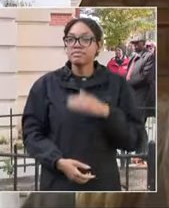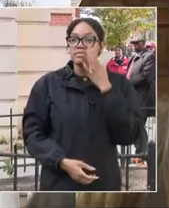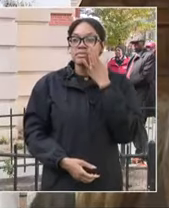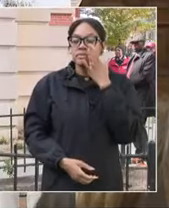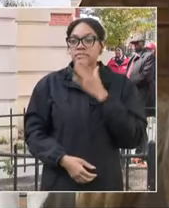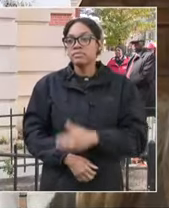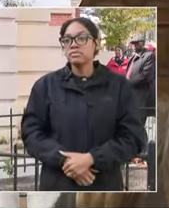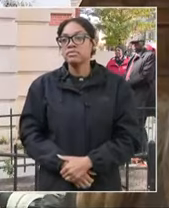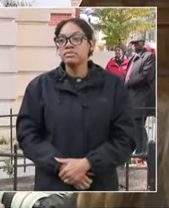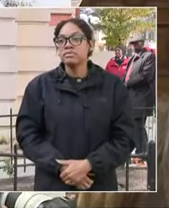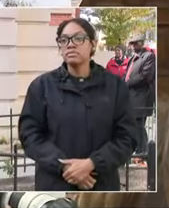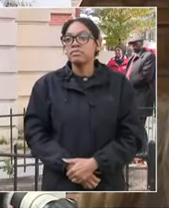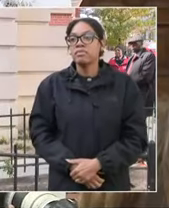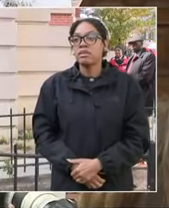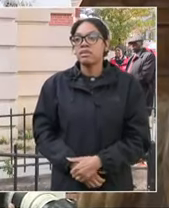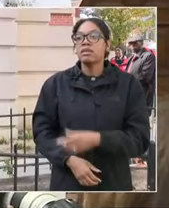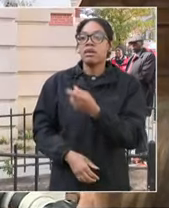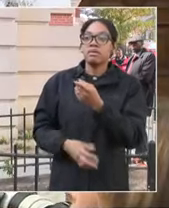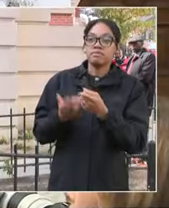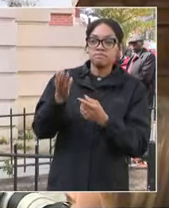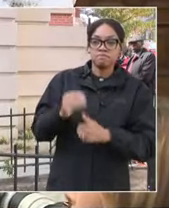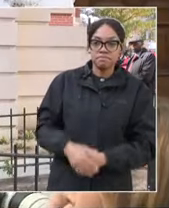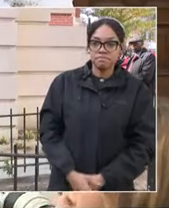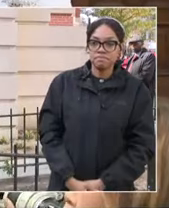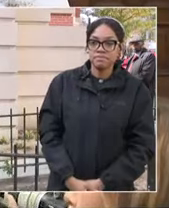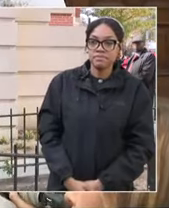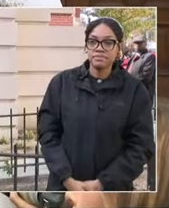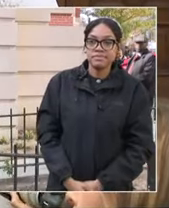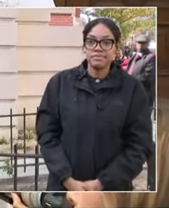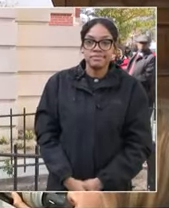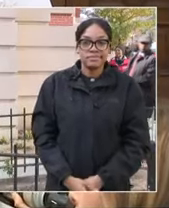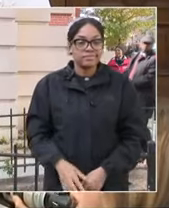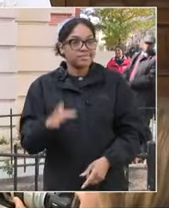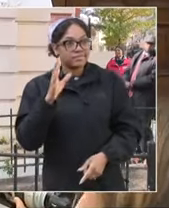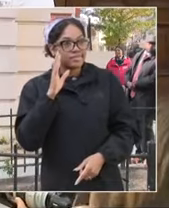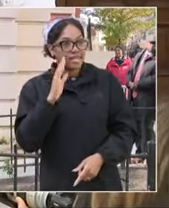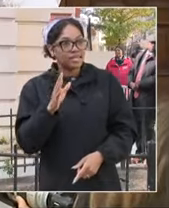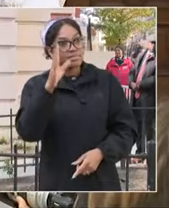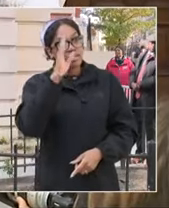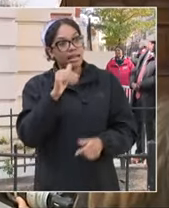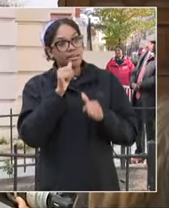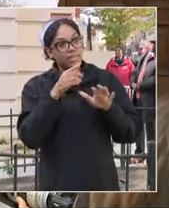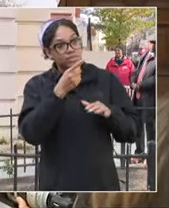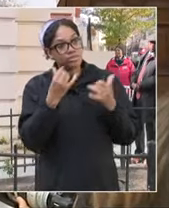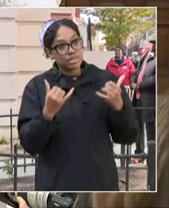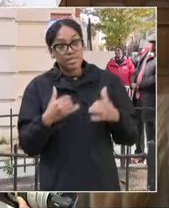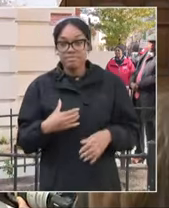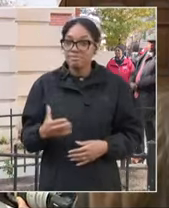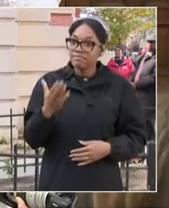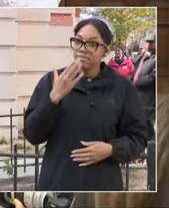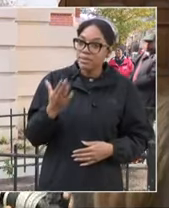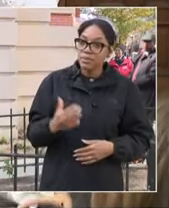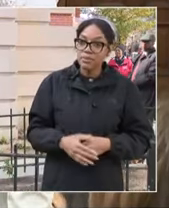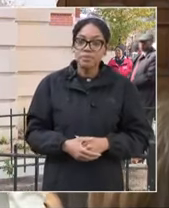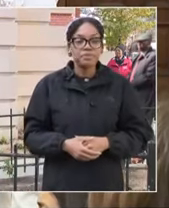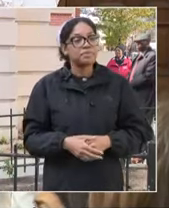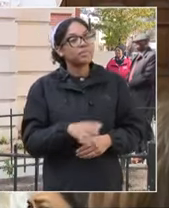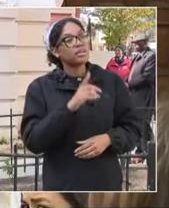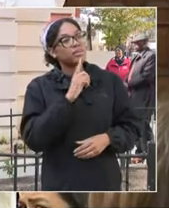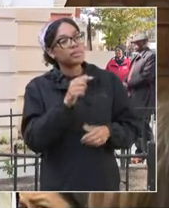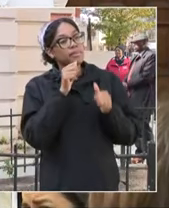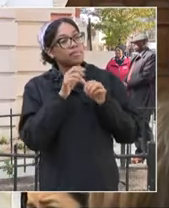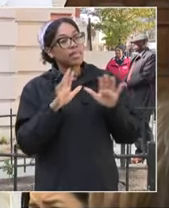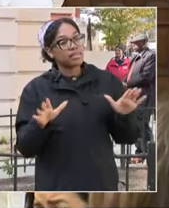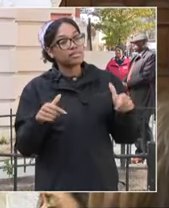Go ahead. Okay, I'm sorry. Oh, hi, Mayor. God bless you today. Thank you. It's been a real blessing because